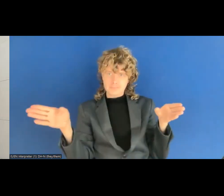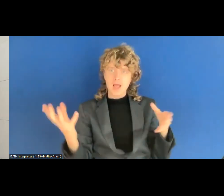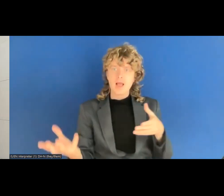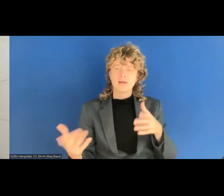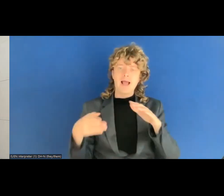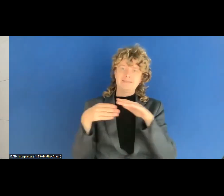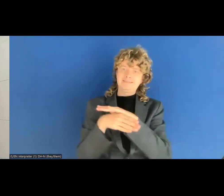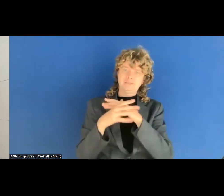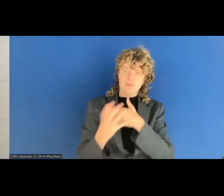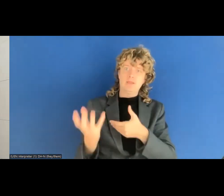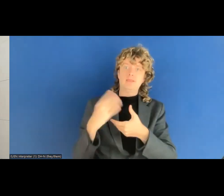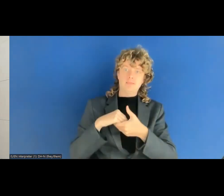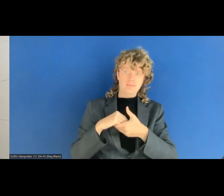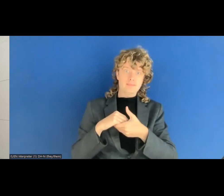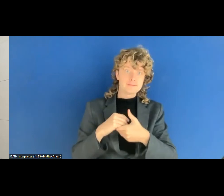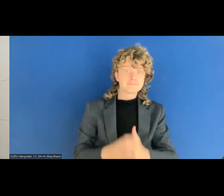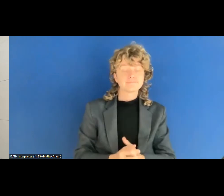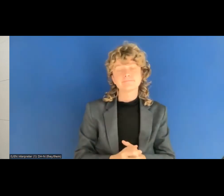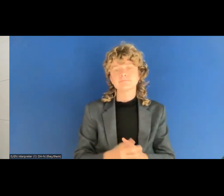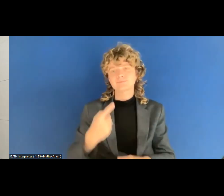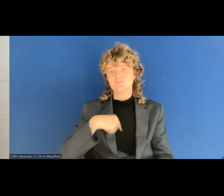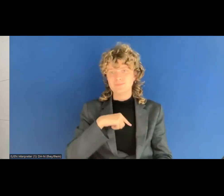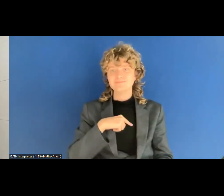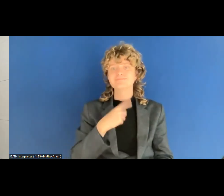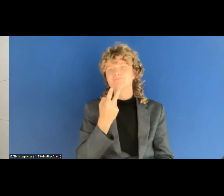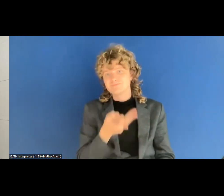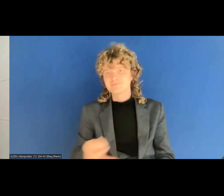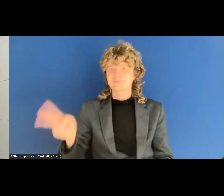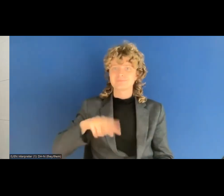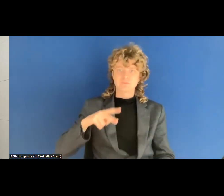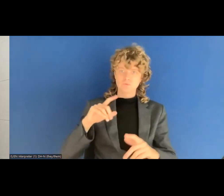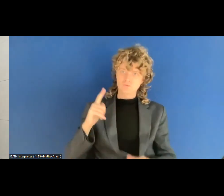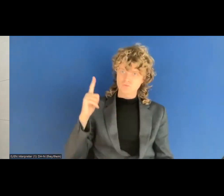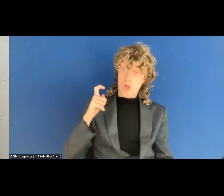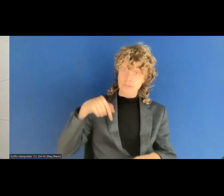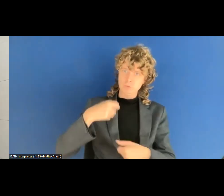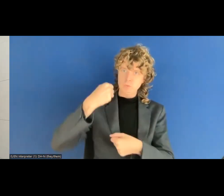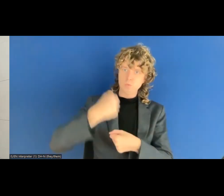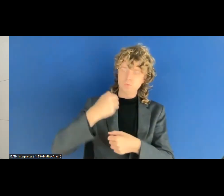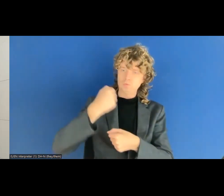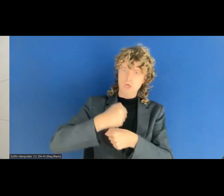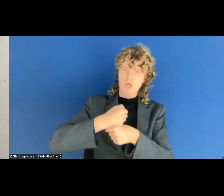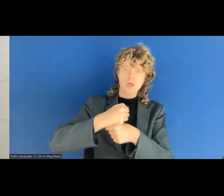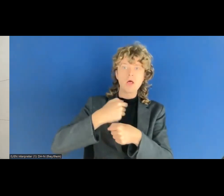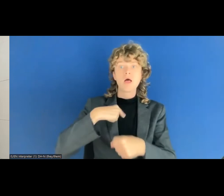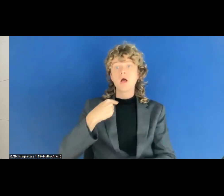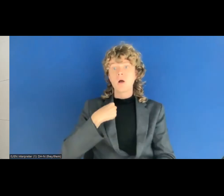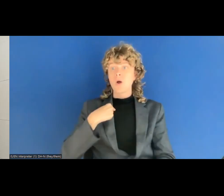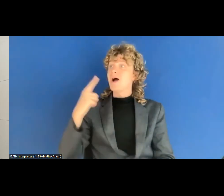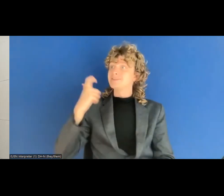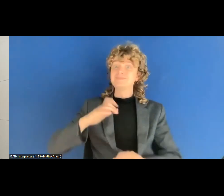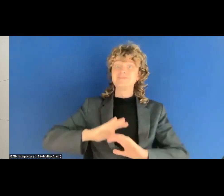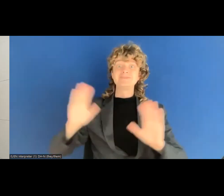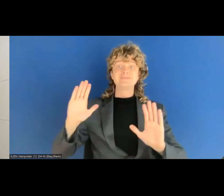from this. We're kind of restarting the work, and we are really trying to make sure that whatever we can do to make things more accessible